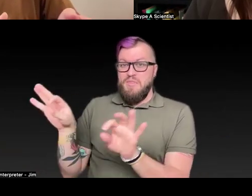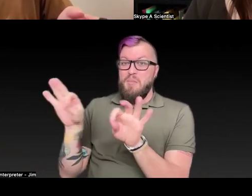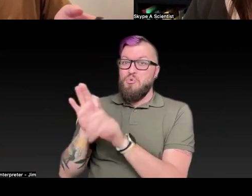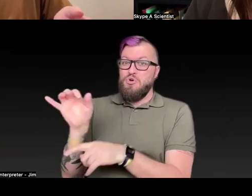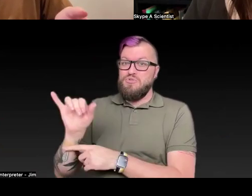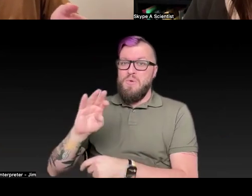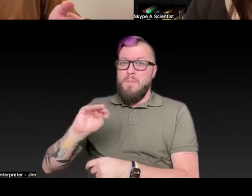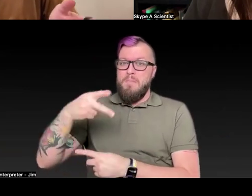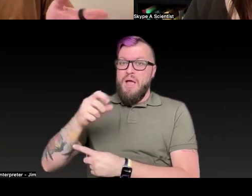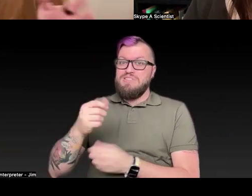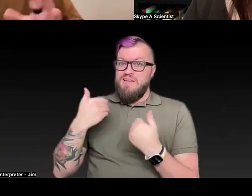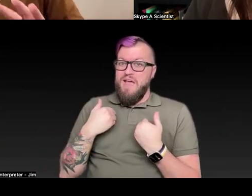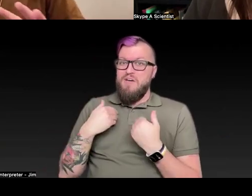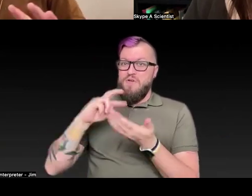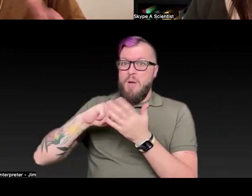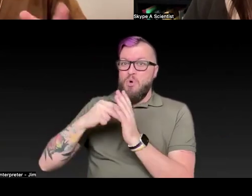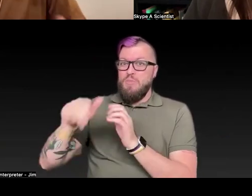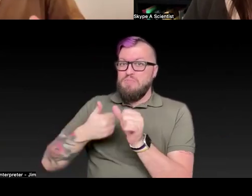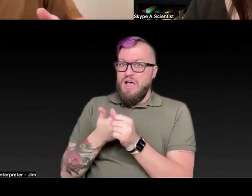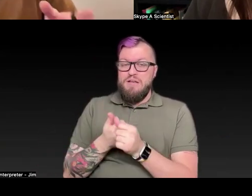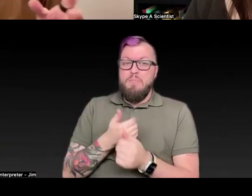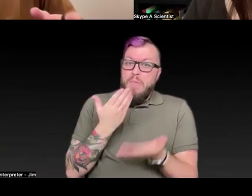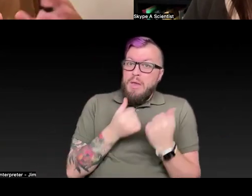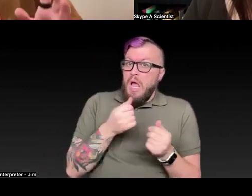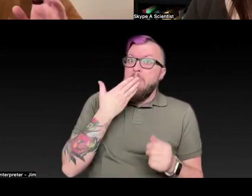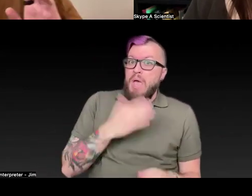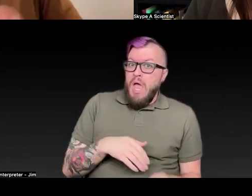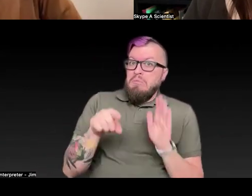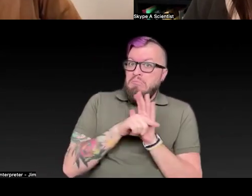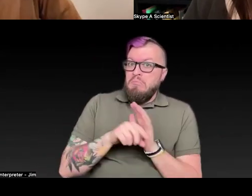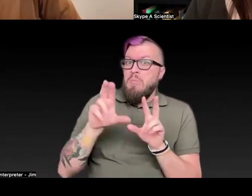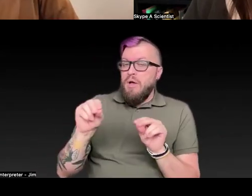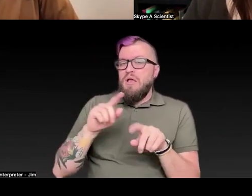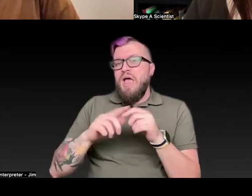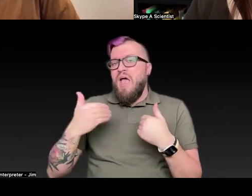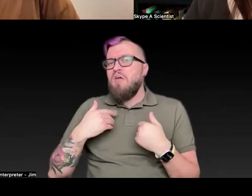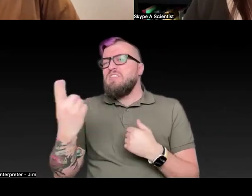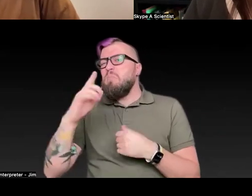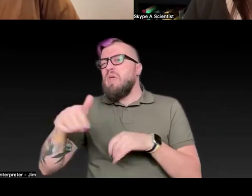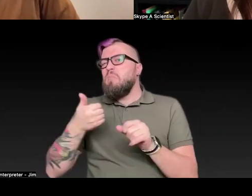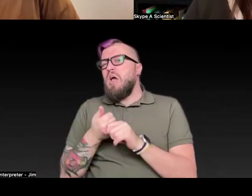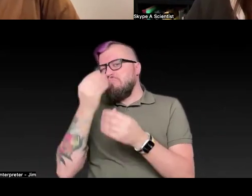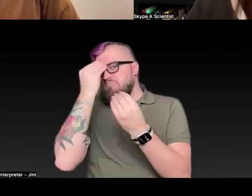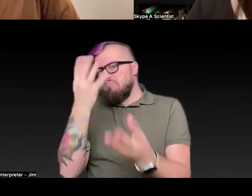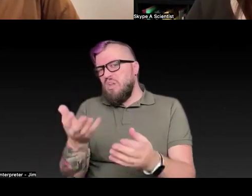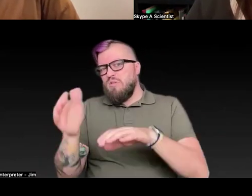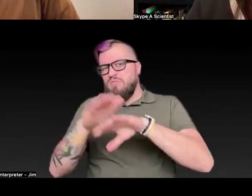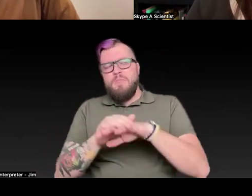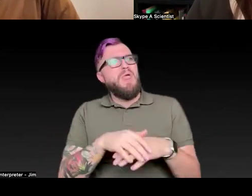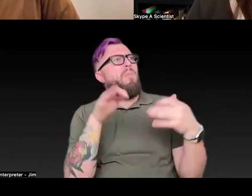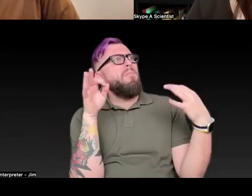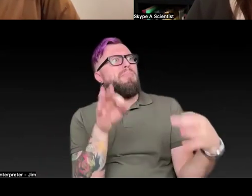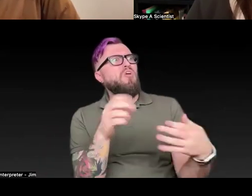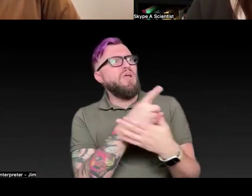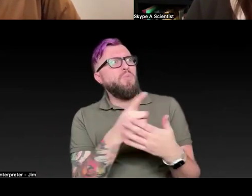agenda, that doesn't have to be bad, but they always have an agenda, and you always have to think about that. So I would add that to the top This of the is the pile. perfect week to talk about